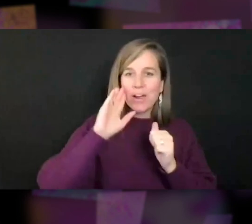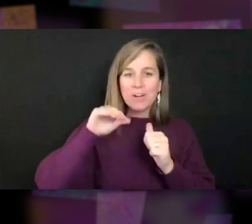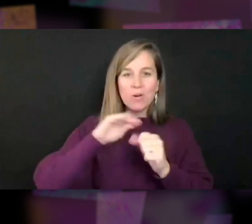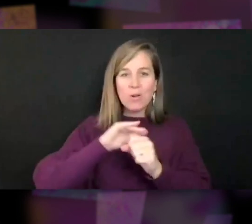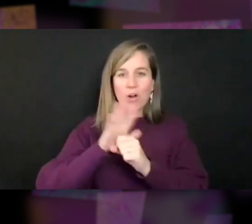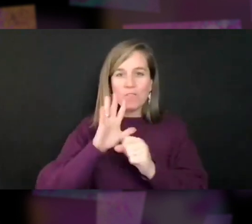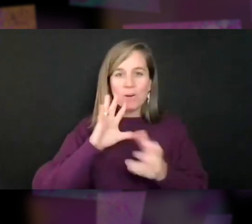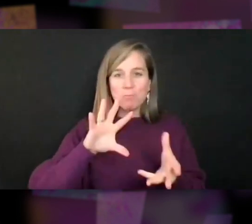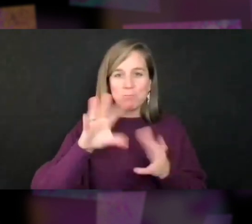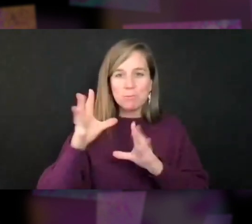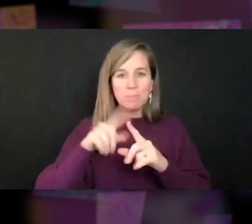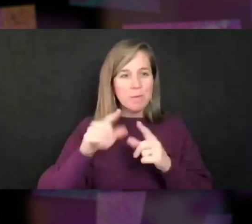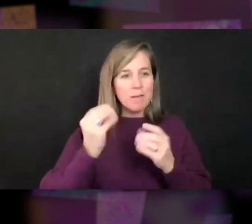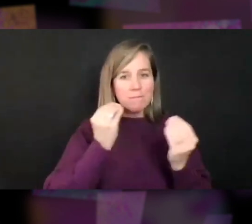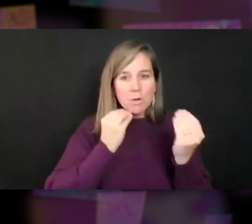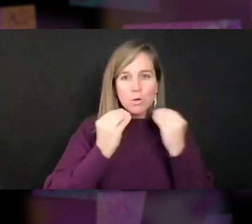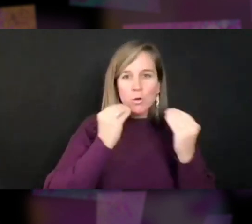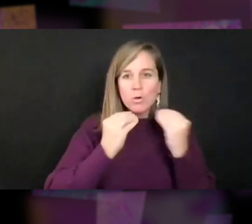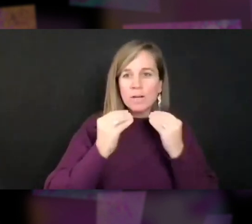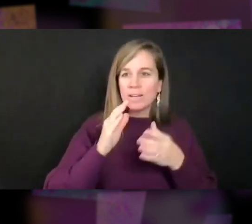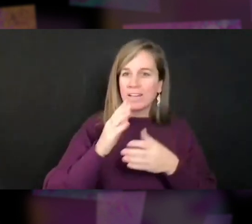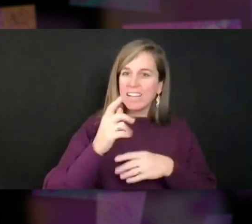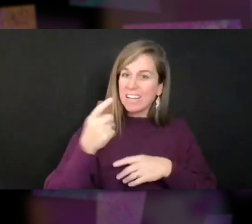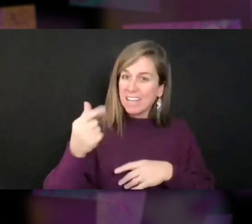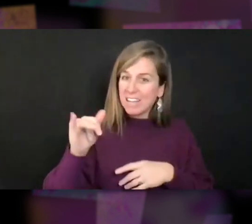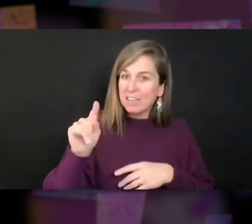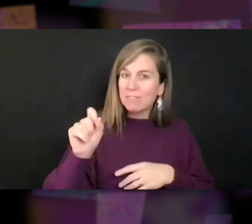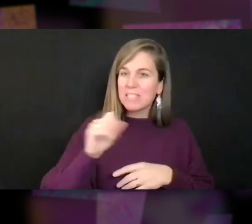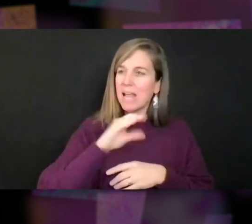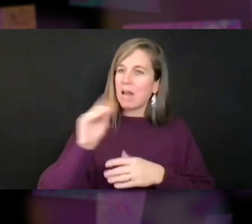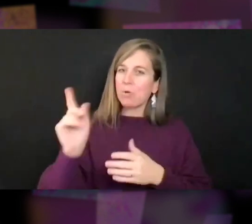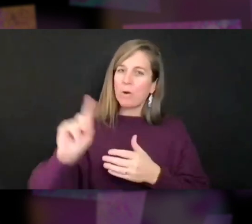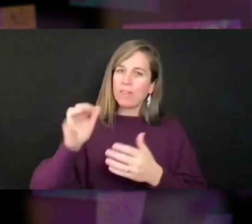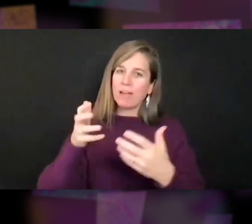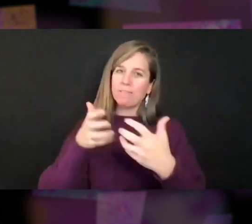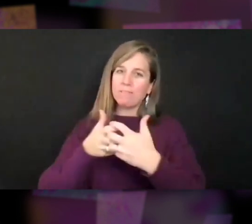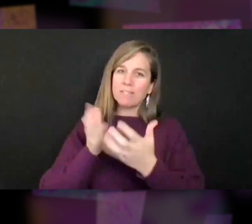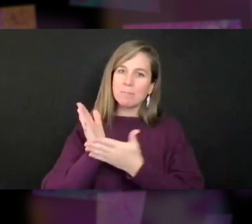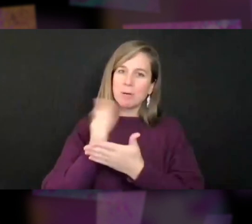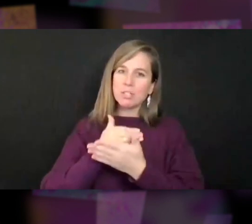gifts and how that fits into budgets, that's a real challenge sometimes because sometimes